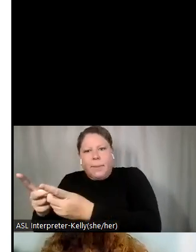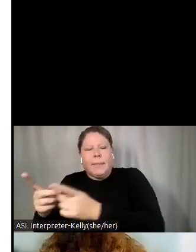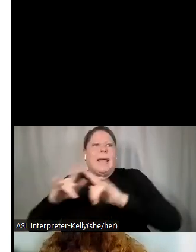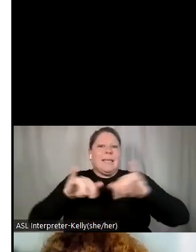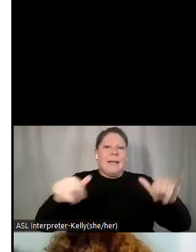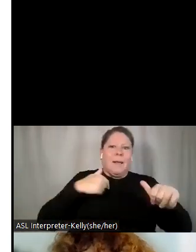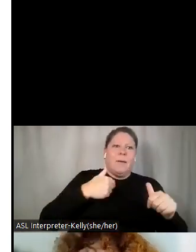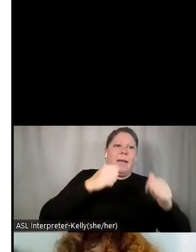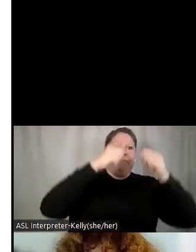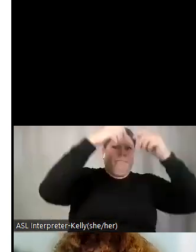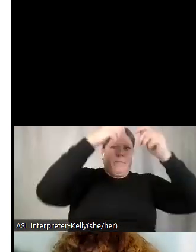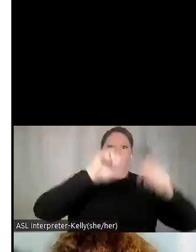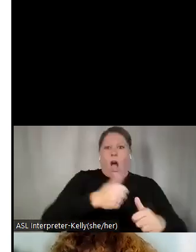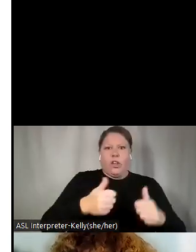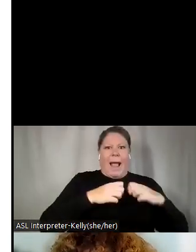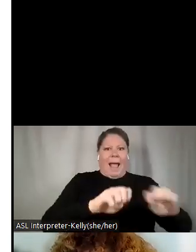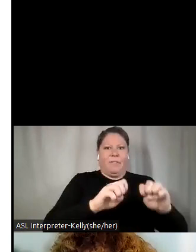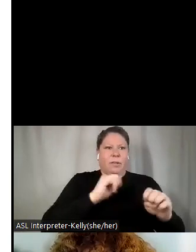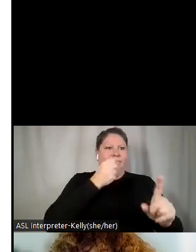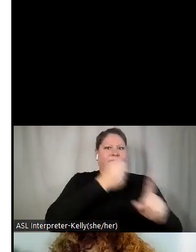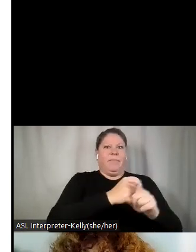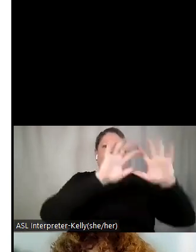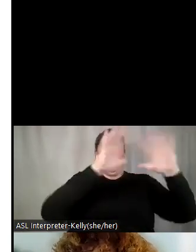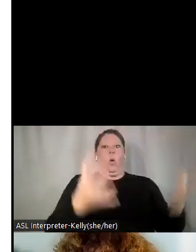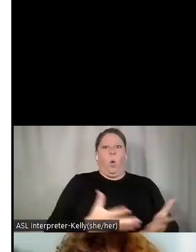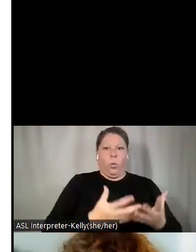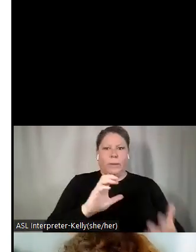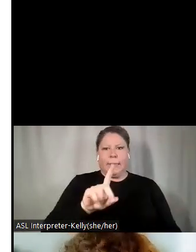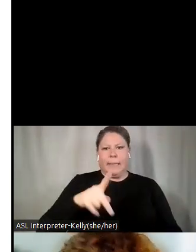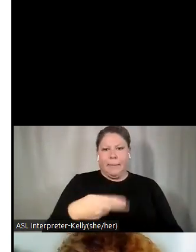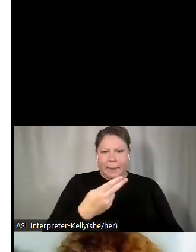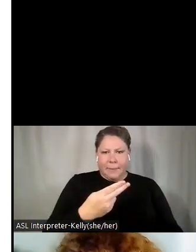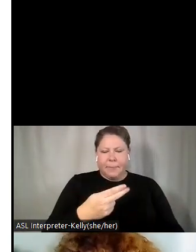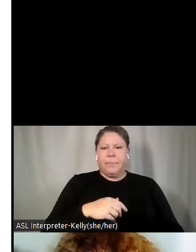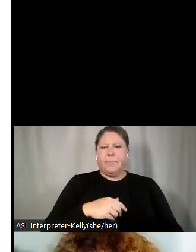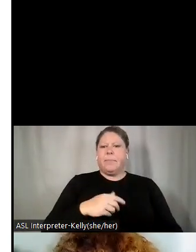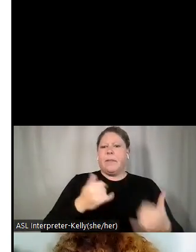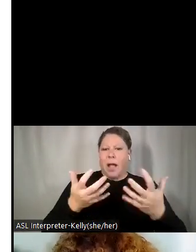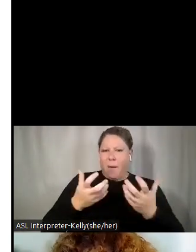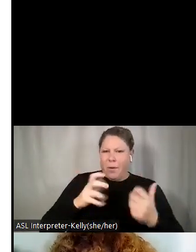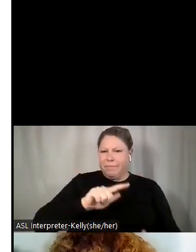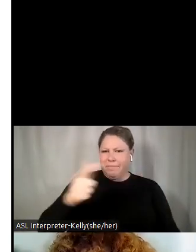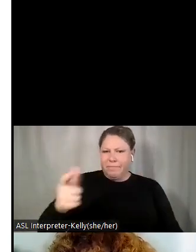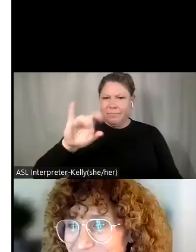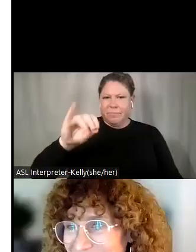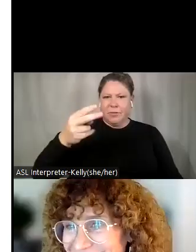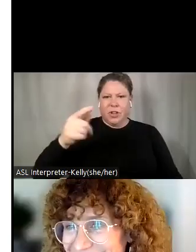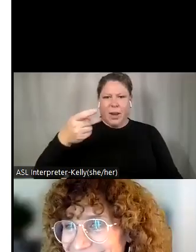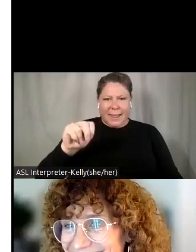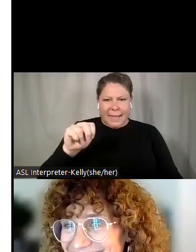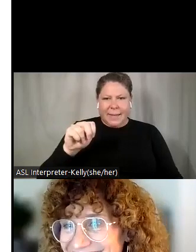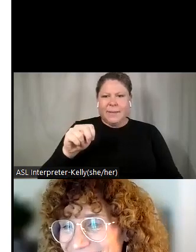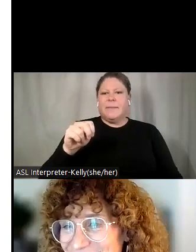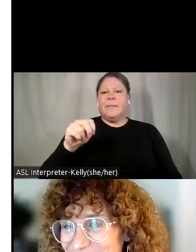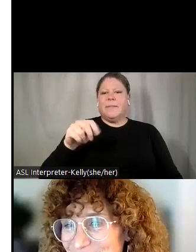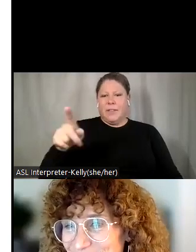department-wide efforts. And you're going to hear a little bit more about that next. So with that, I will hand the microphone over to Jonathan, and